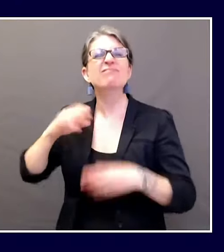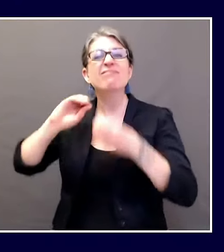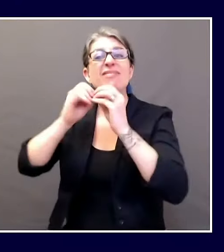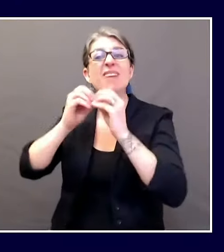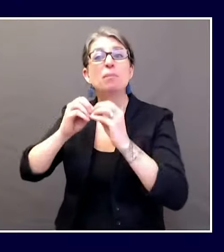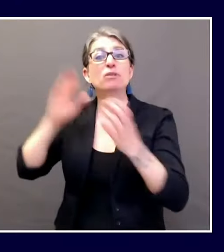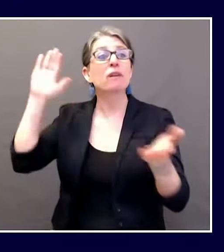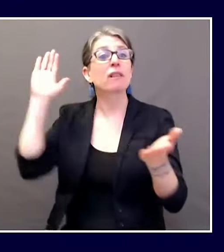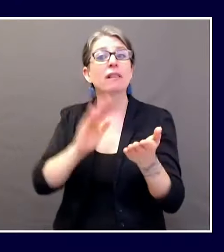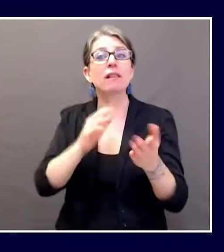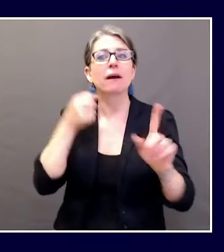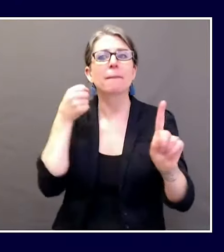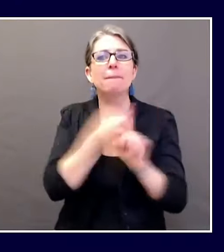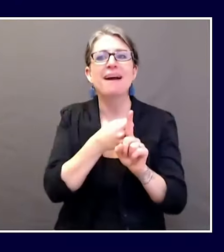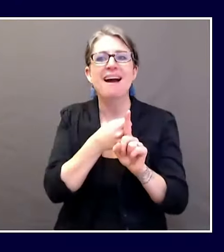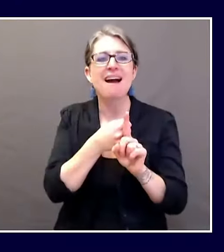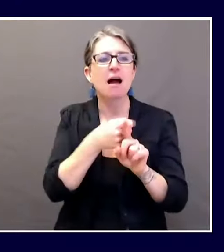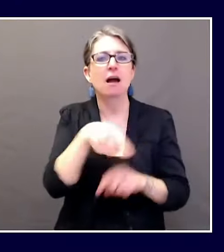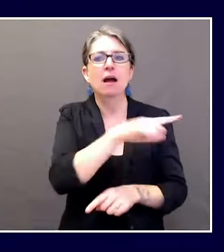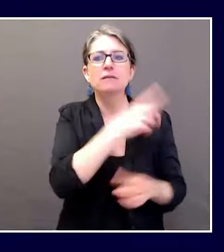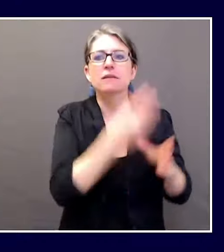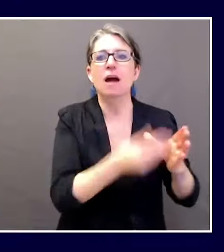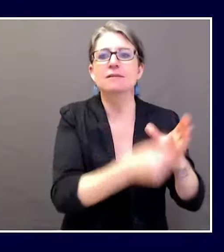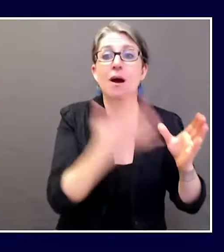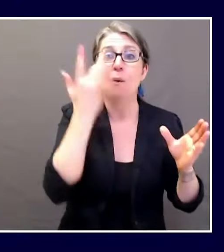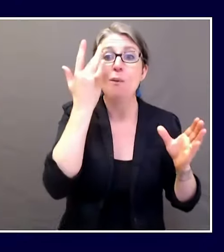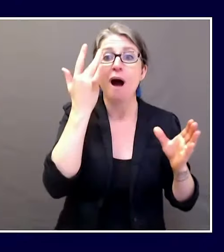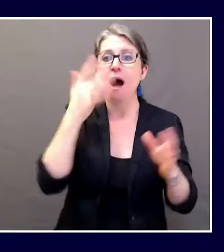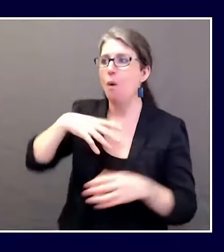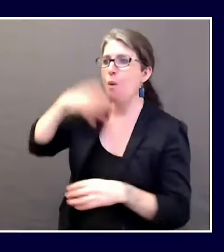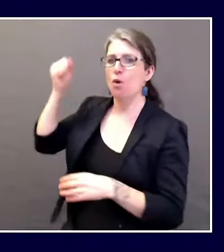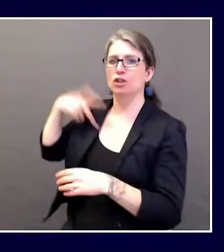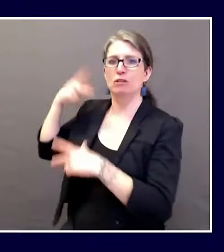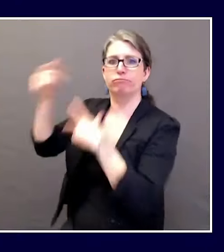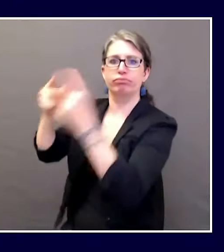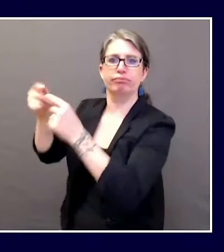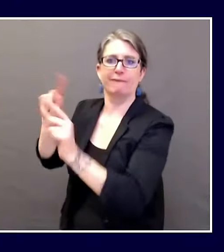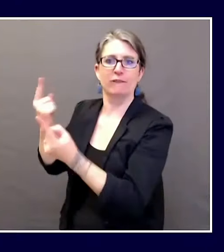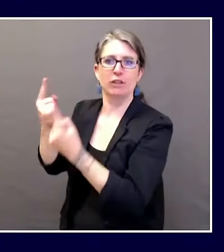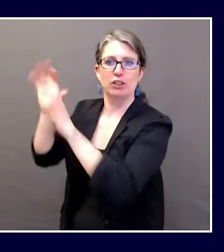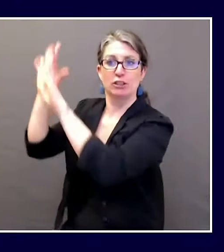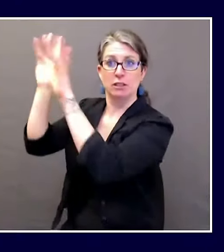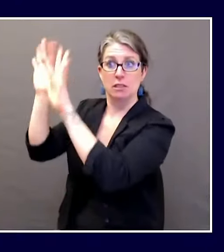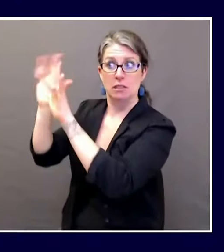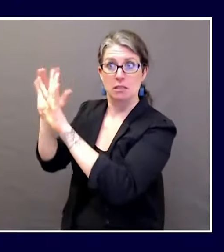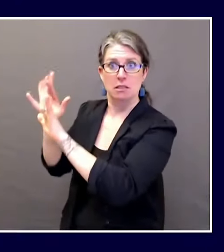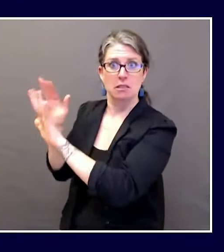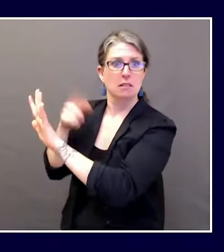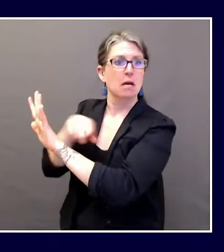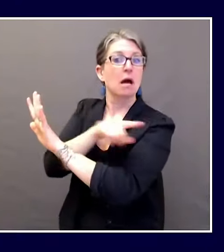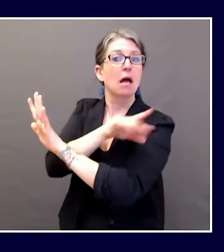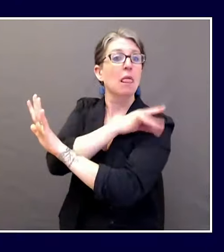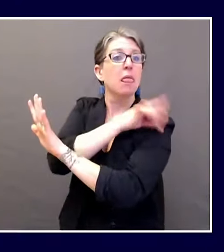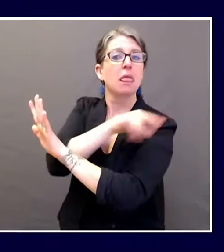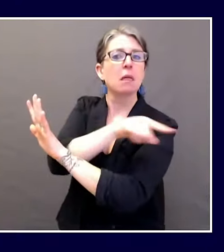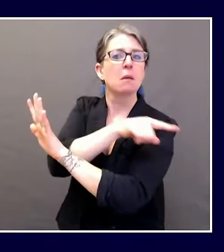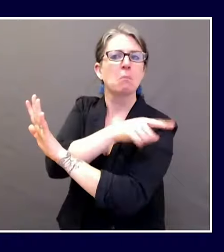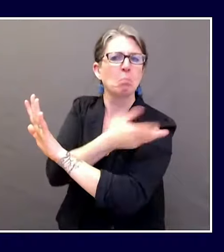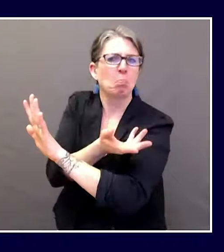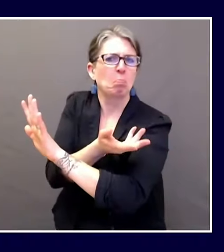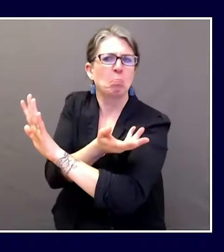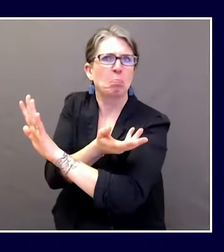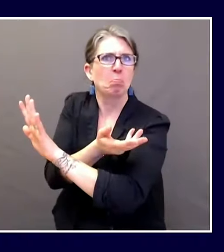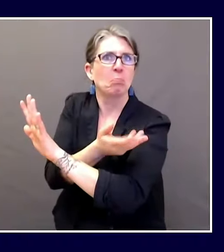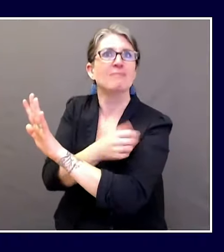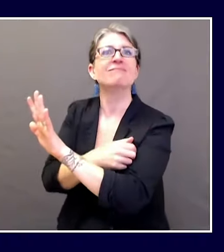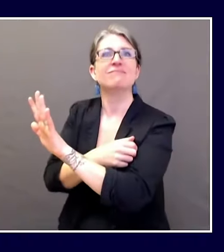thankfully across the state. That being said, Patrick, you put that in juxtaposition to the cases. The number of cases has come down from